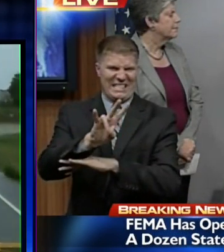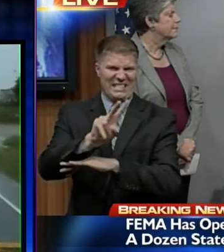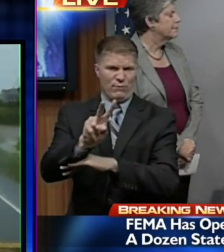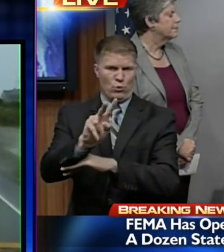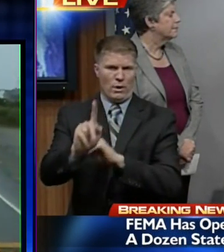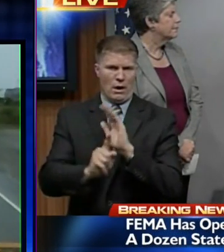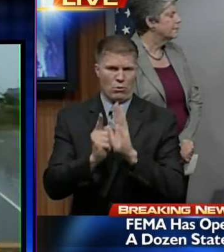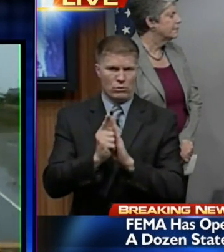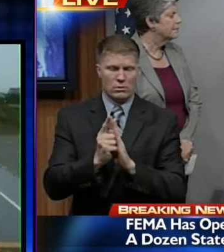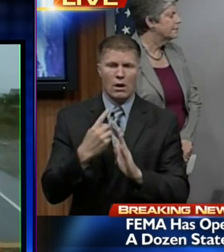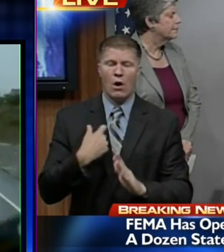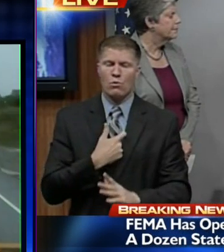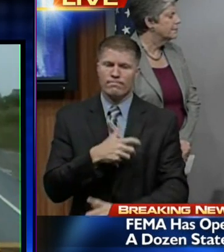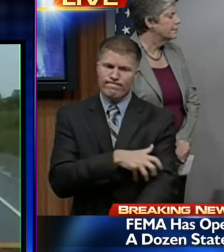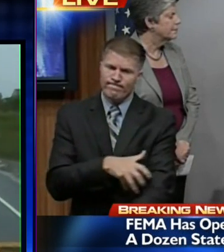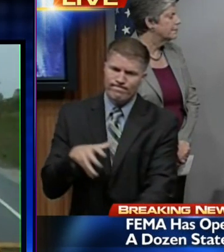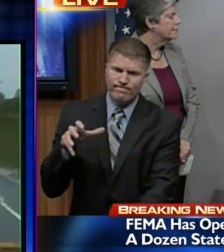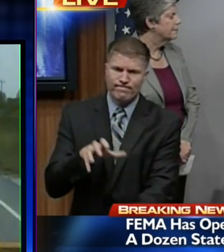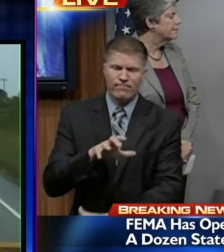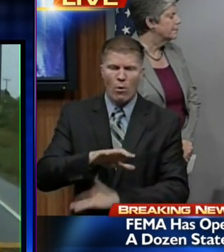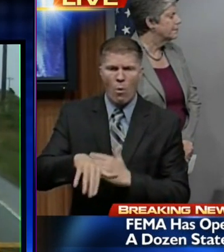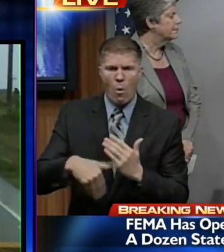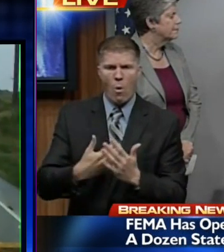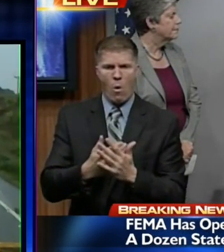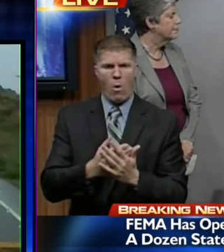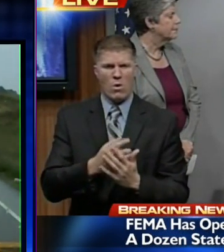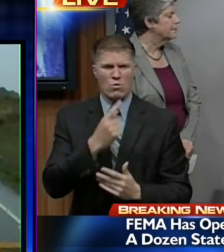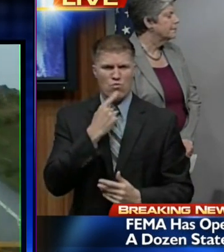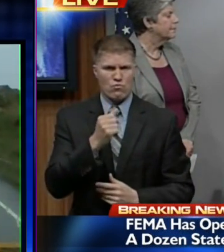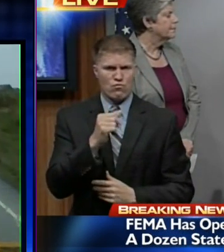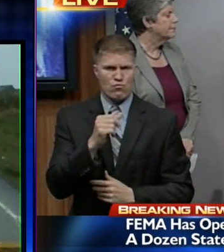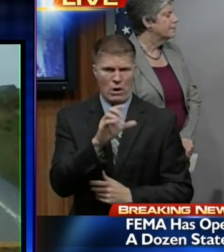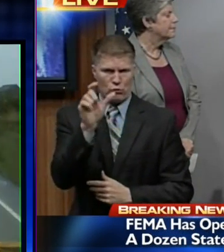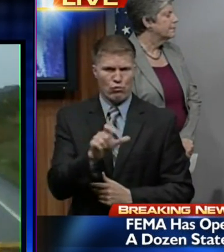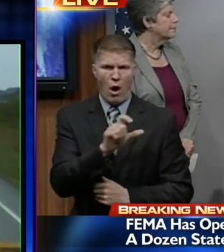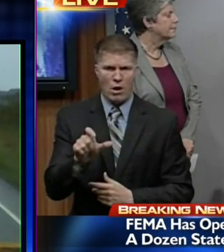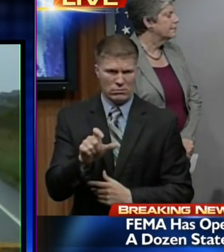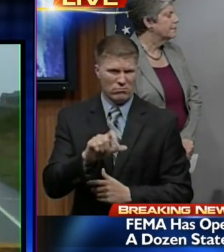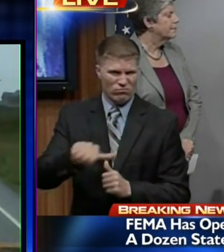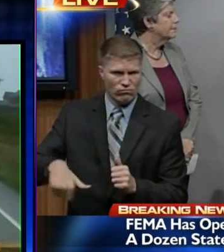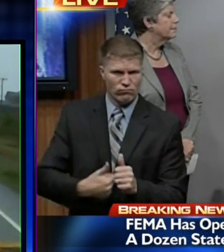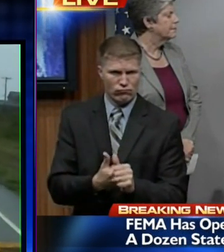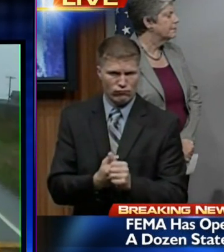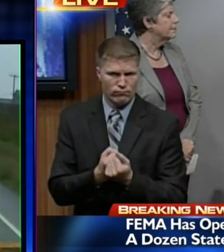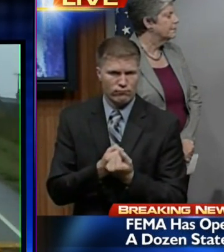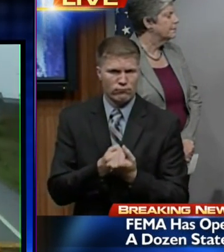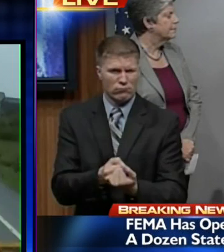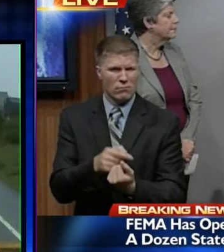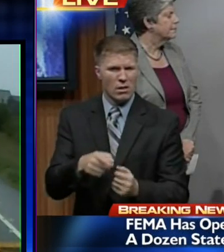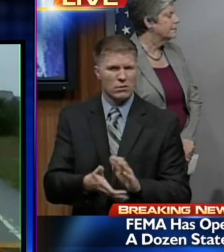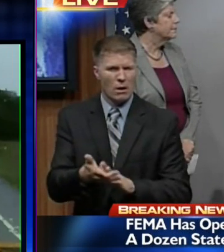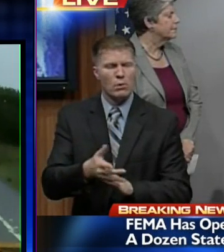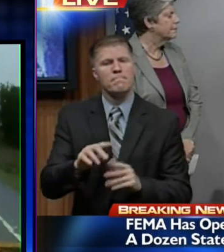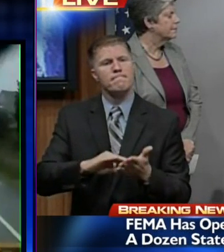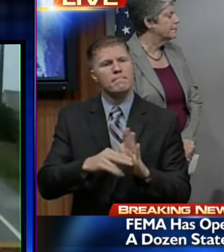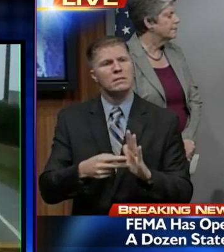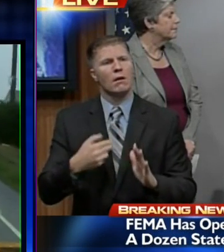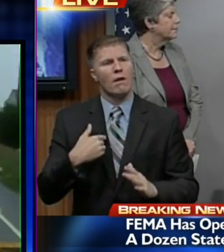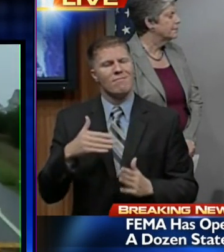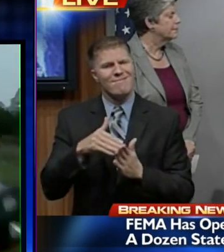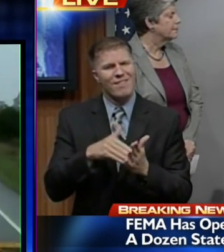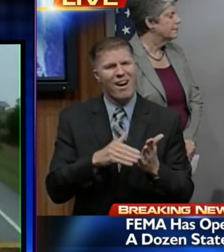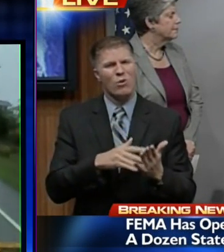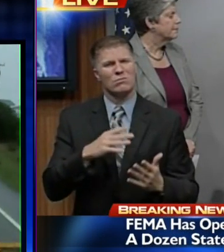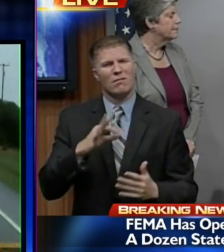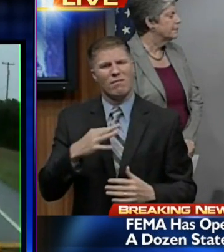full force of the American Red Cross behind this operation. That means we have thousands of volunteers that are already hitting the